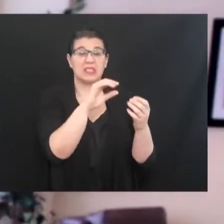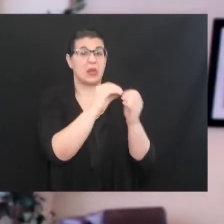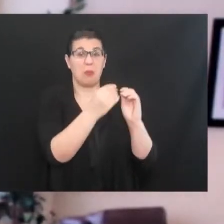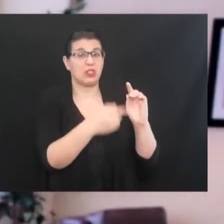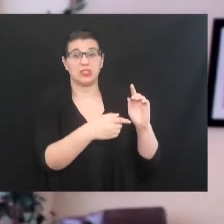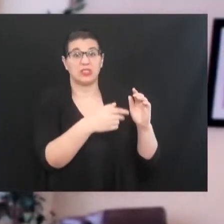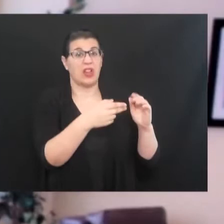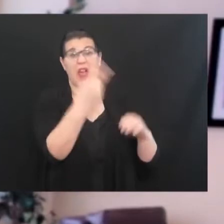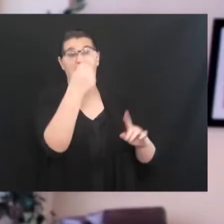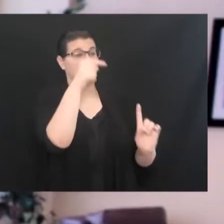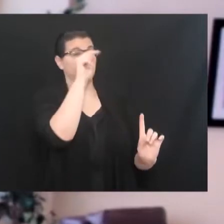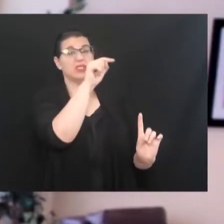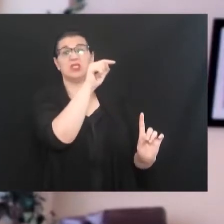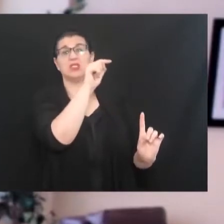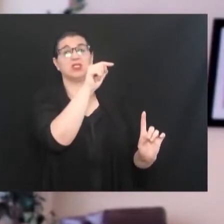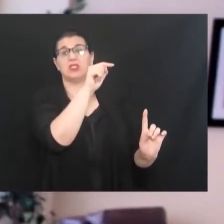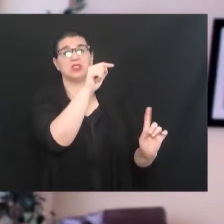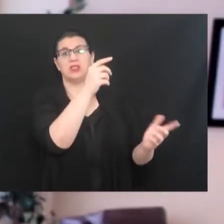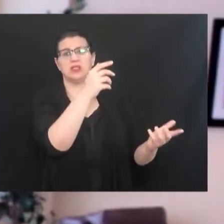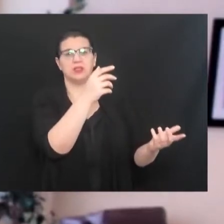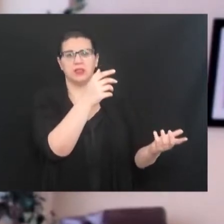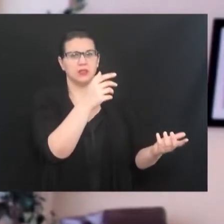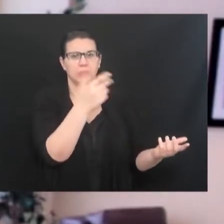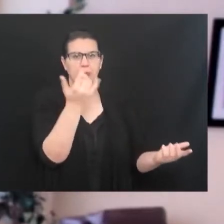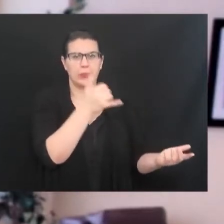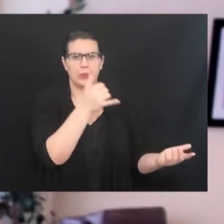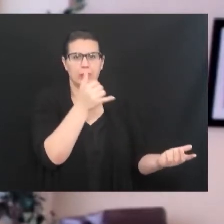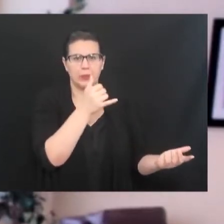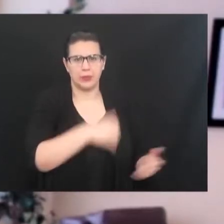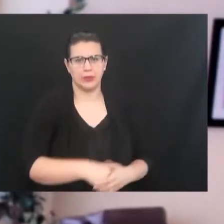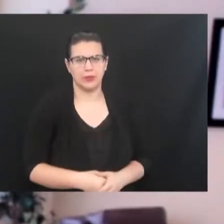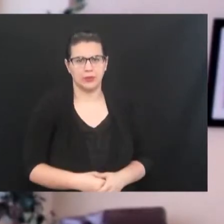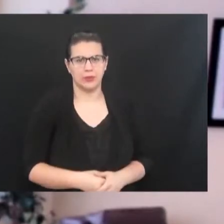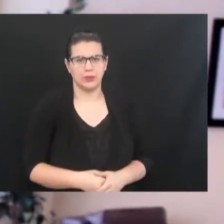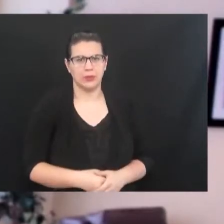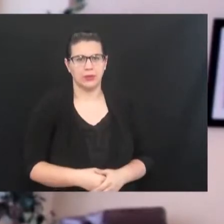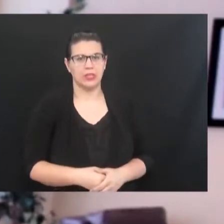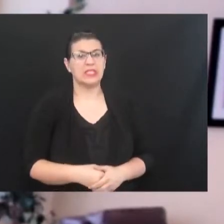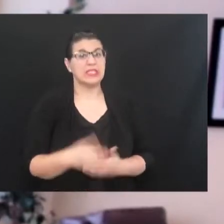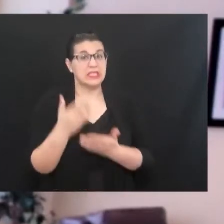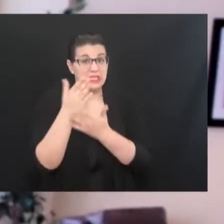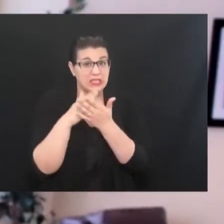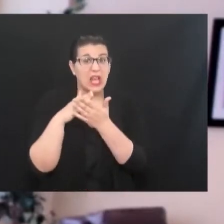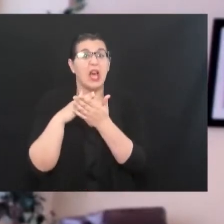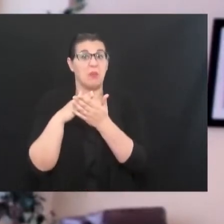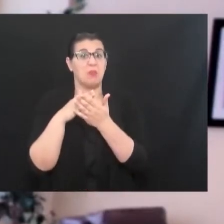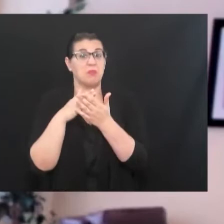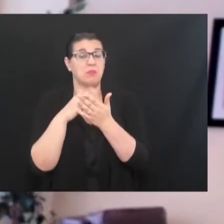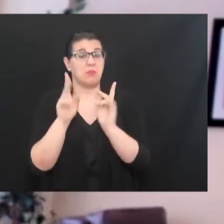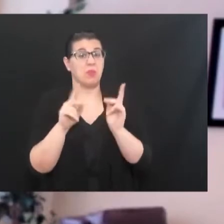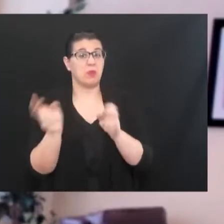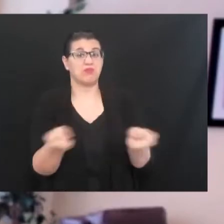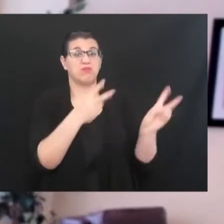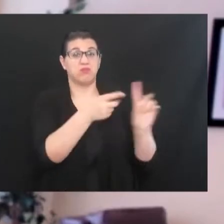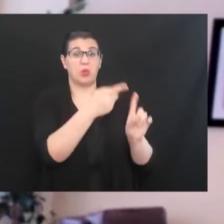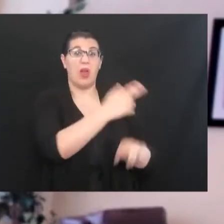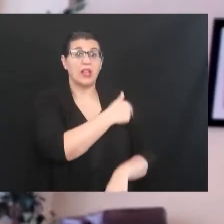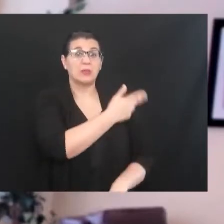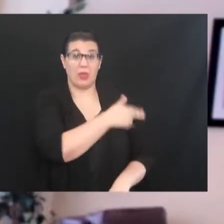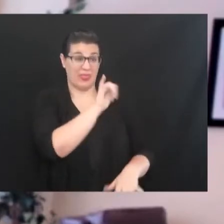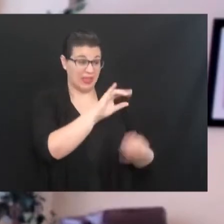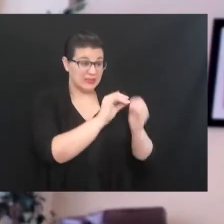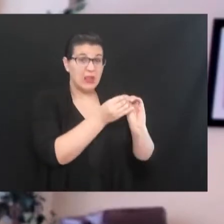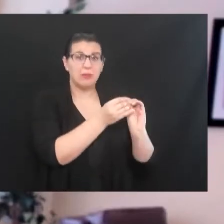weeks. Hospitalizations in certain places are rising. And even though we haven't seen as